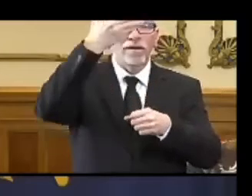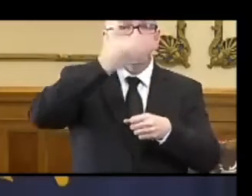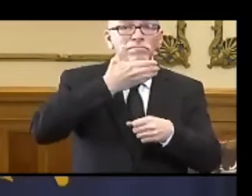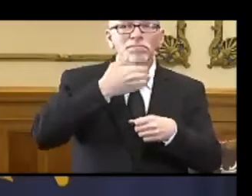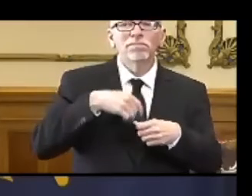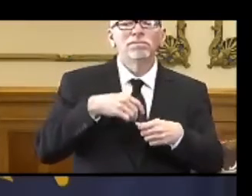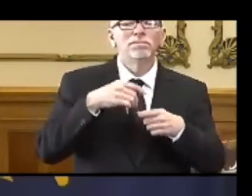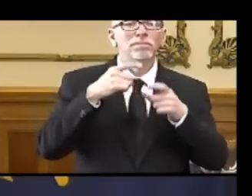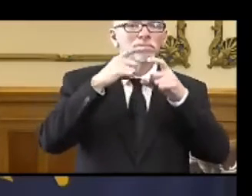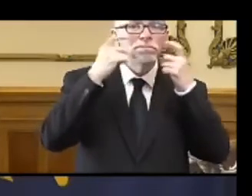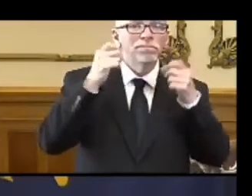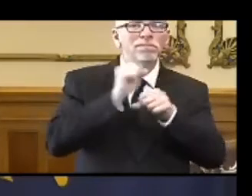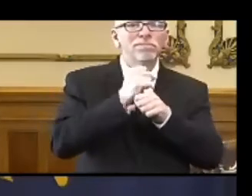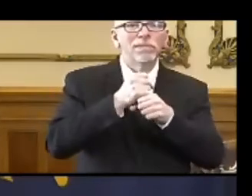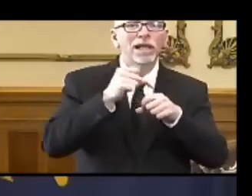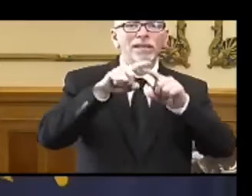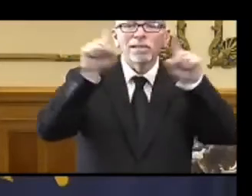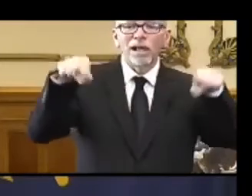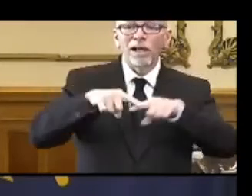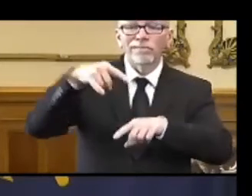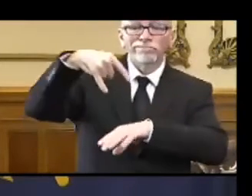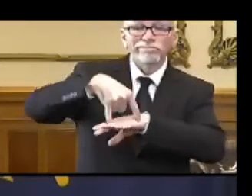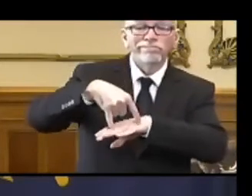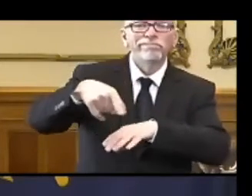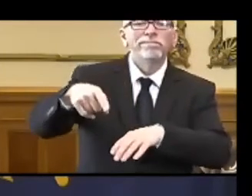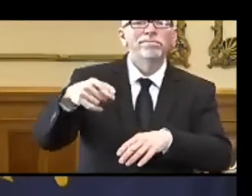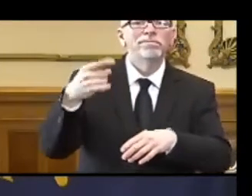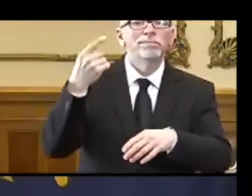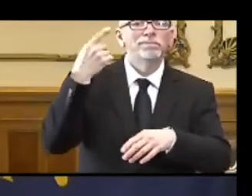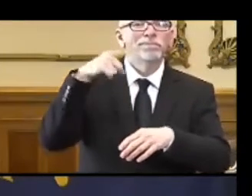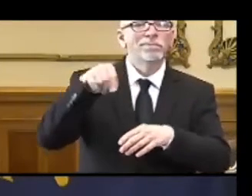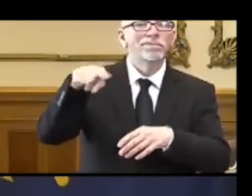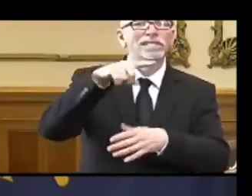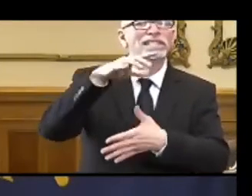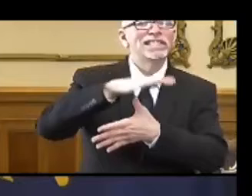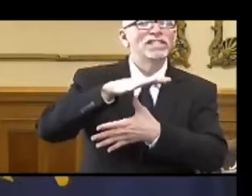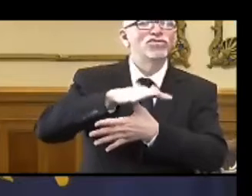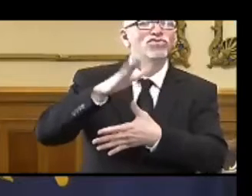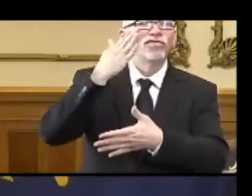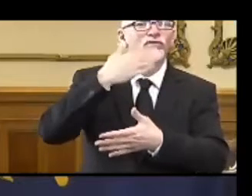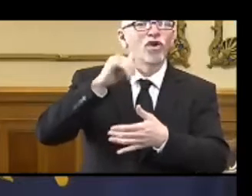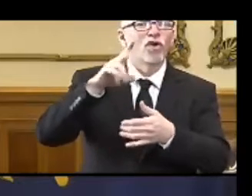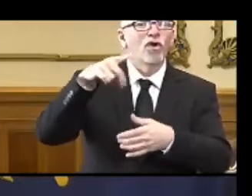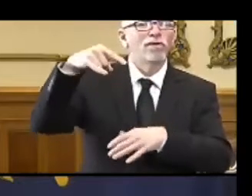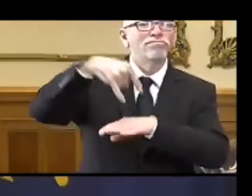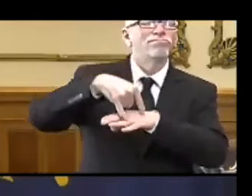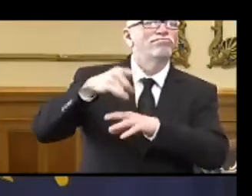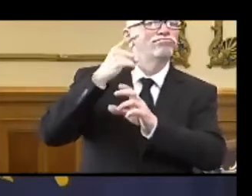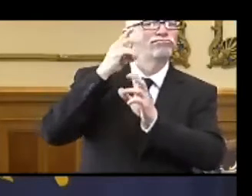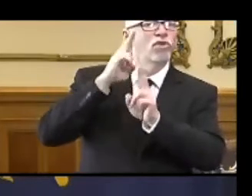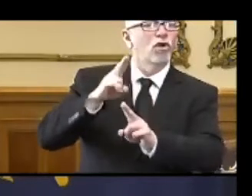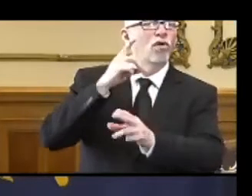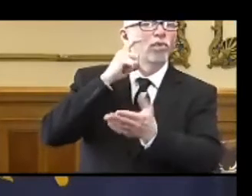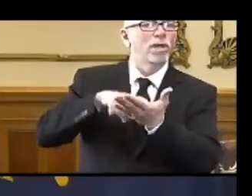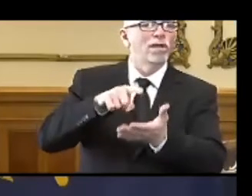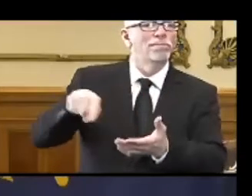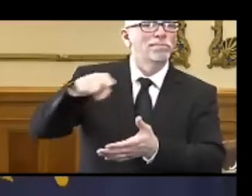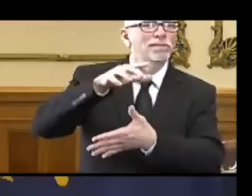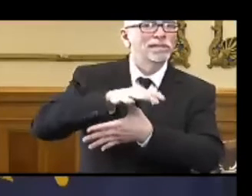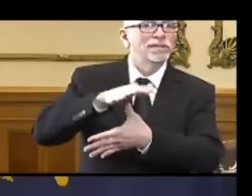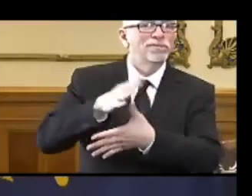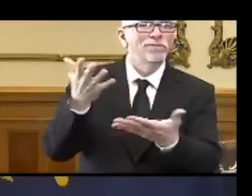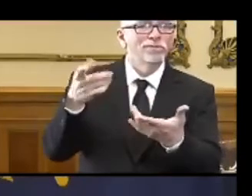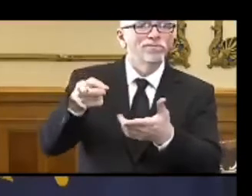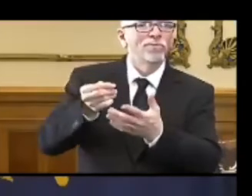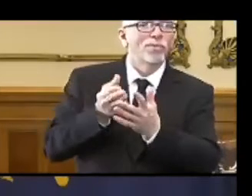and making yard signs that are put into senior front yards to be able to recognize all that